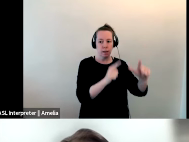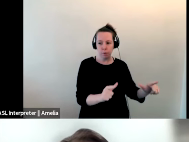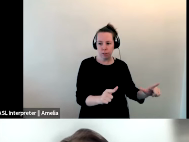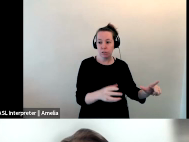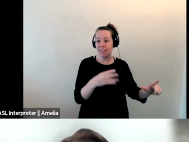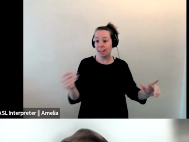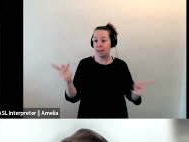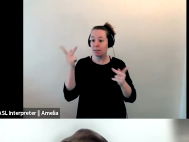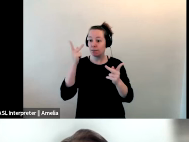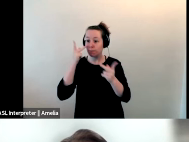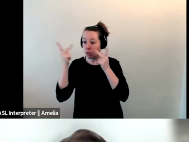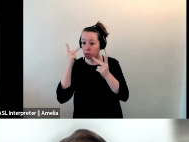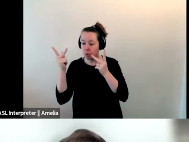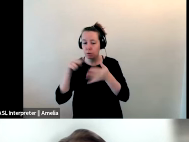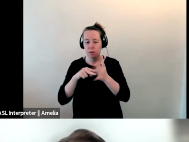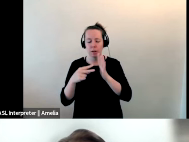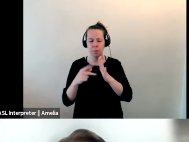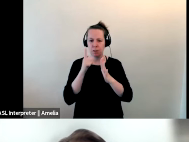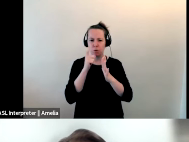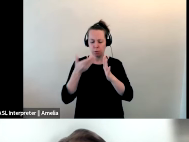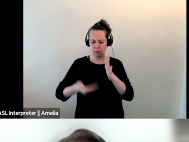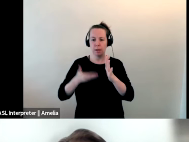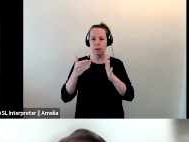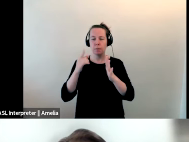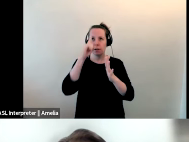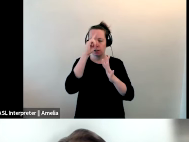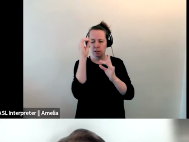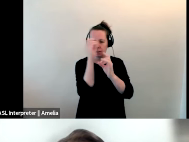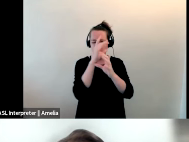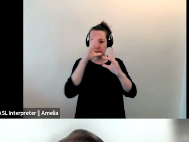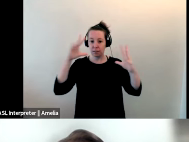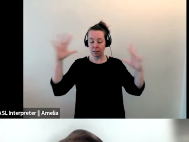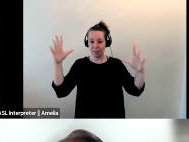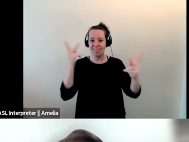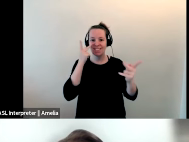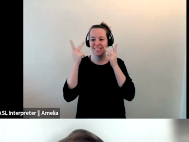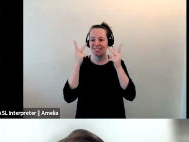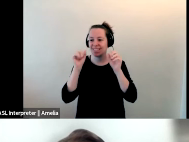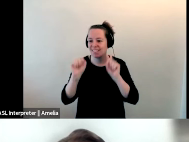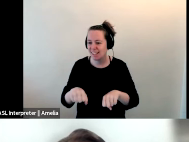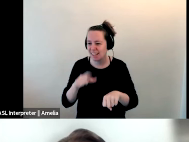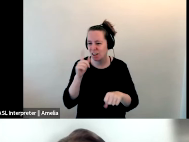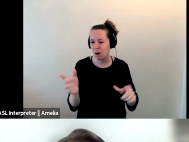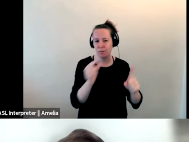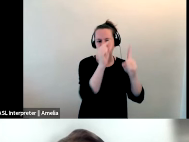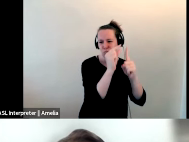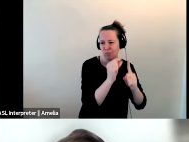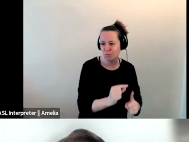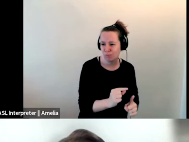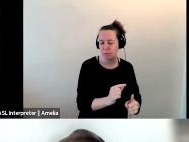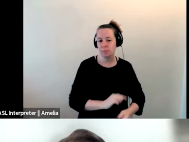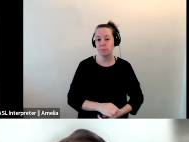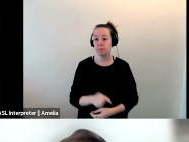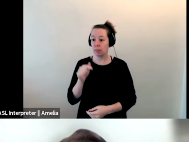help you sort of identify who you are in a more visual way, if that's the type of learner that you are. Lumina is free